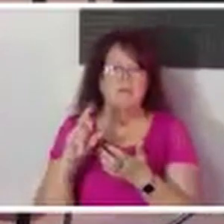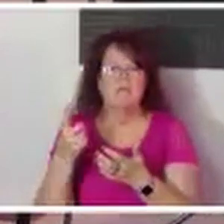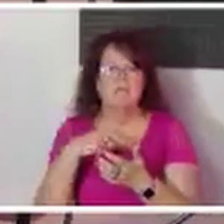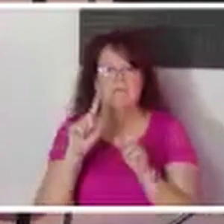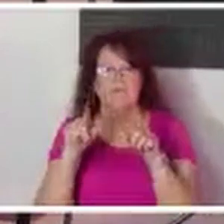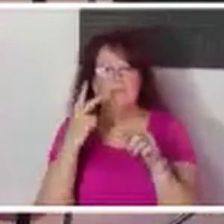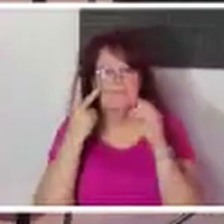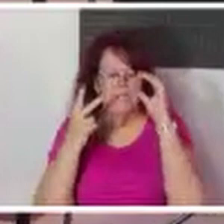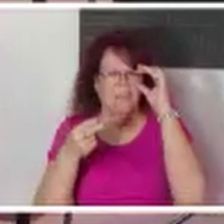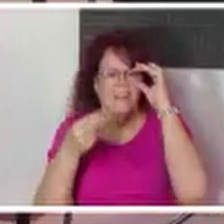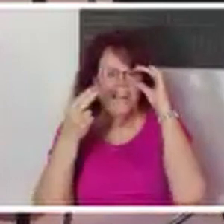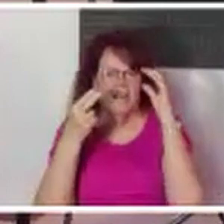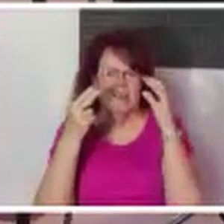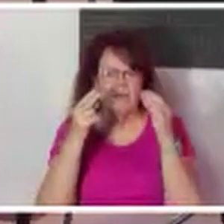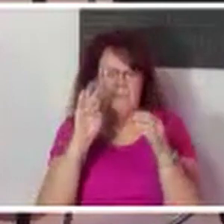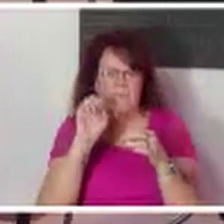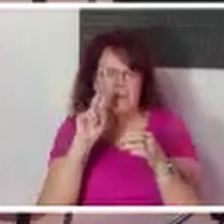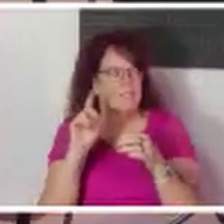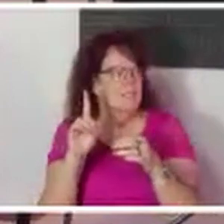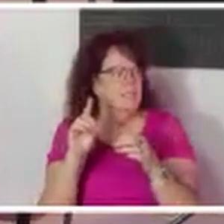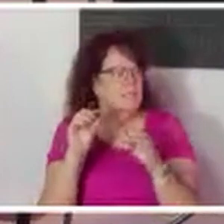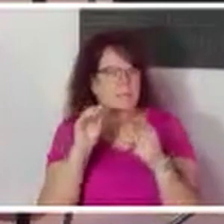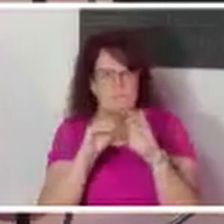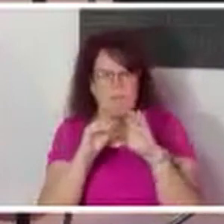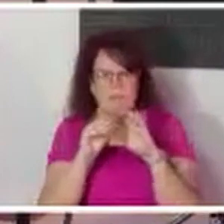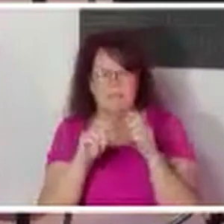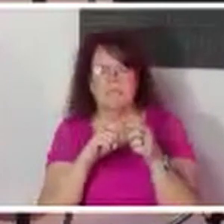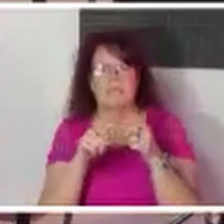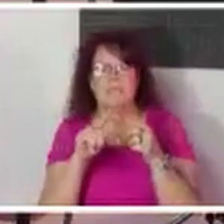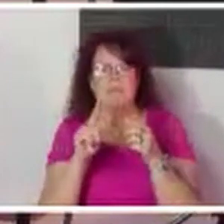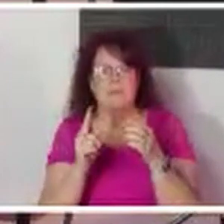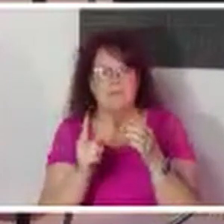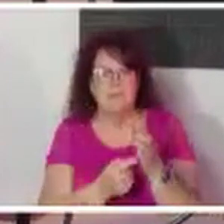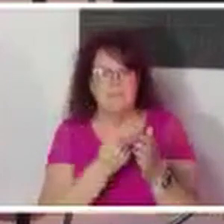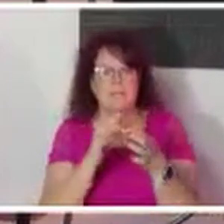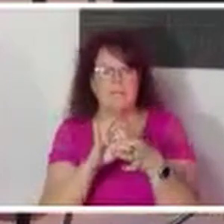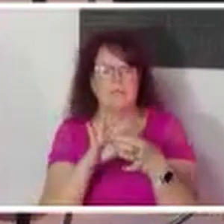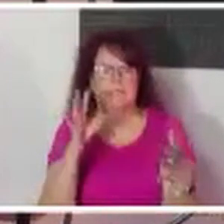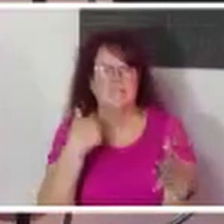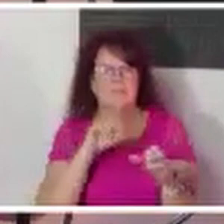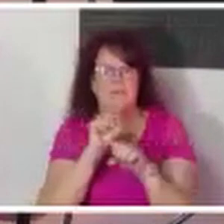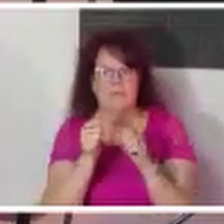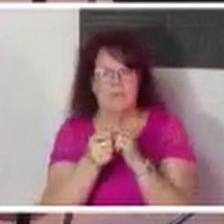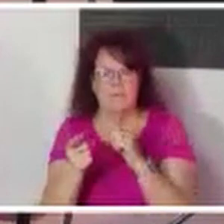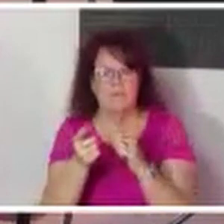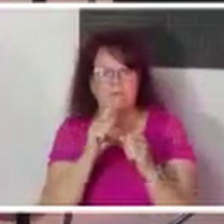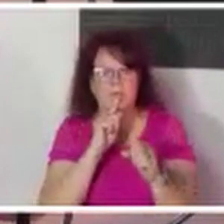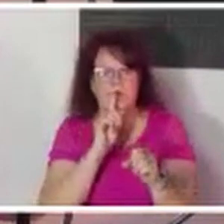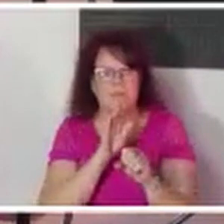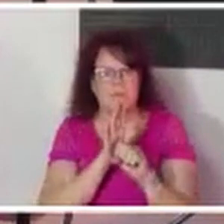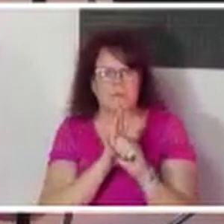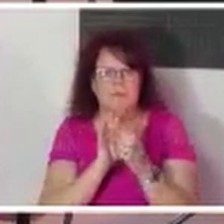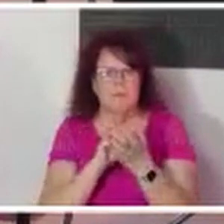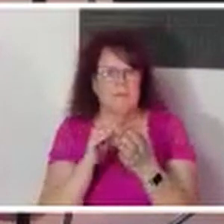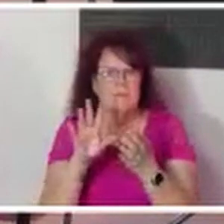entire bond amount on our own dollar. We then, once they have been released, we'll work with them to ensure they have the means to get back for their